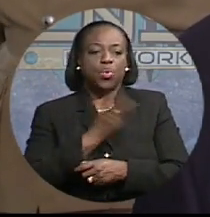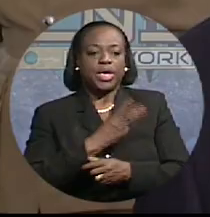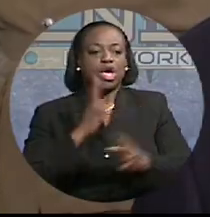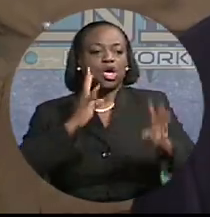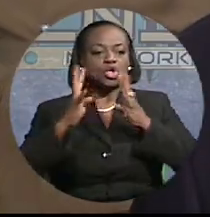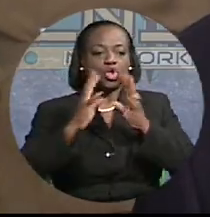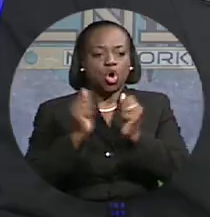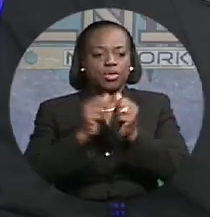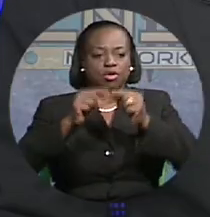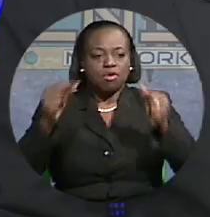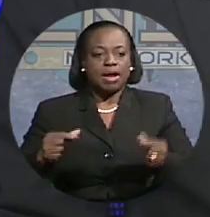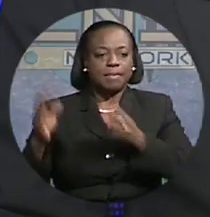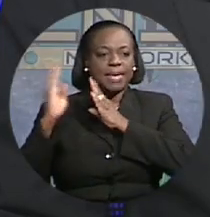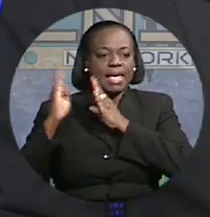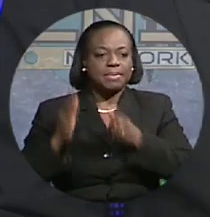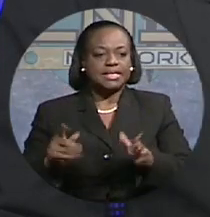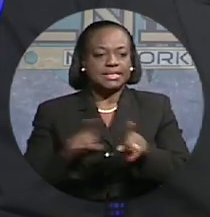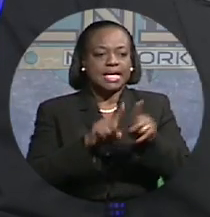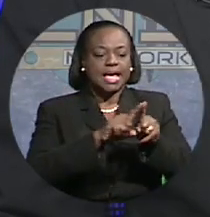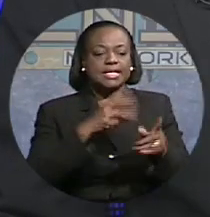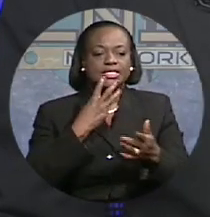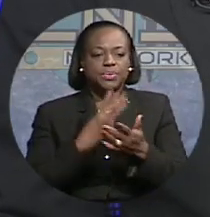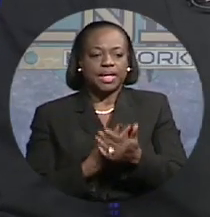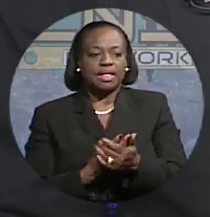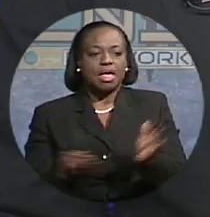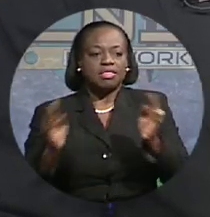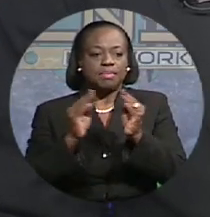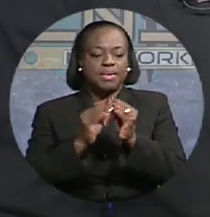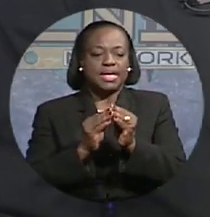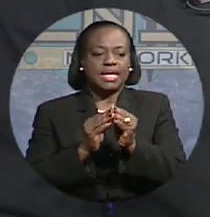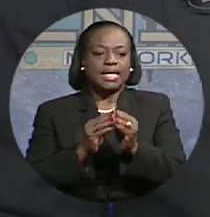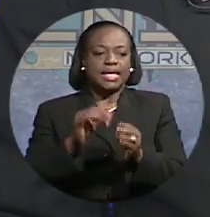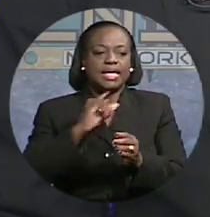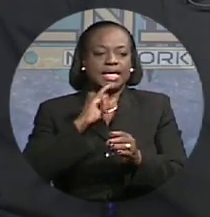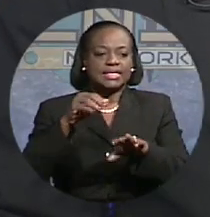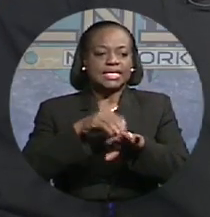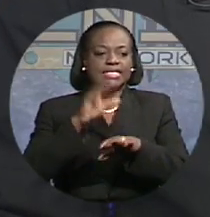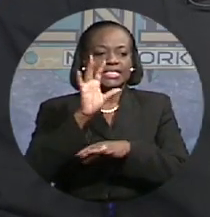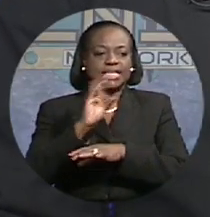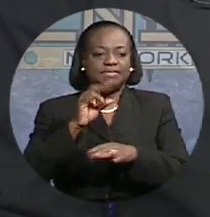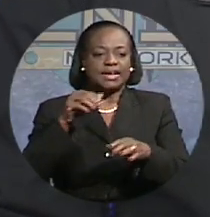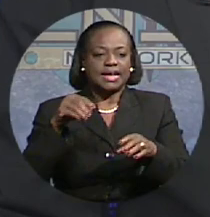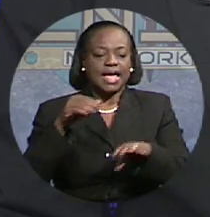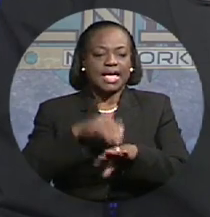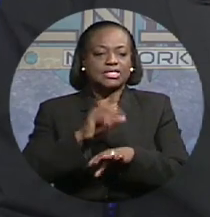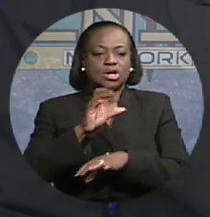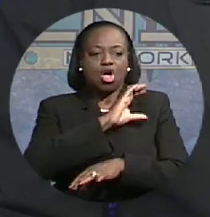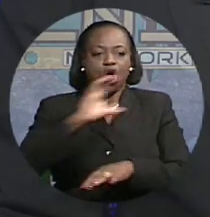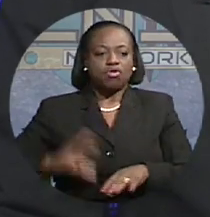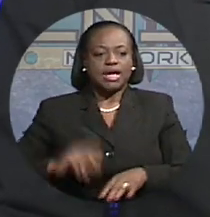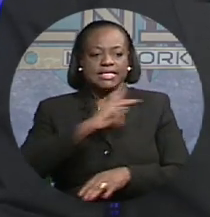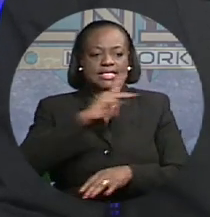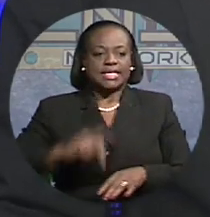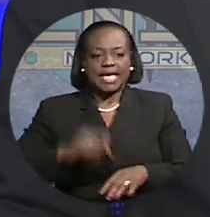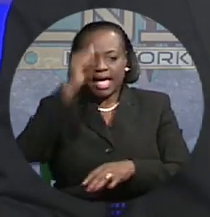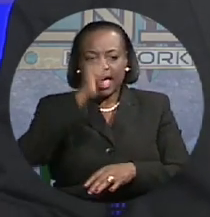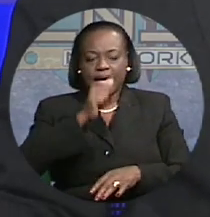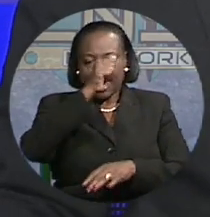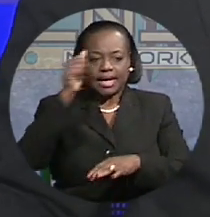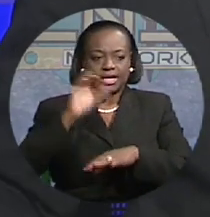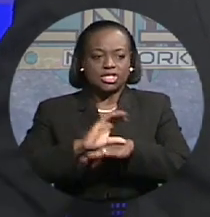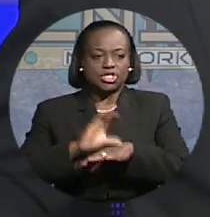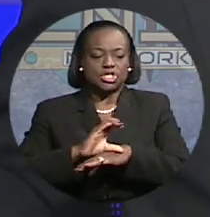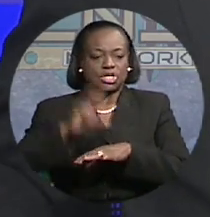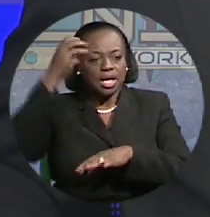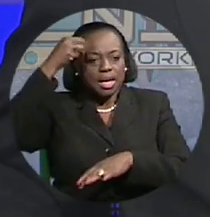as well. The forum is set for 7:30 p.m. at Christ the King Anglican Church. However, Minister Nottage noted that he will